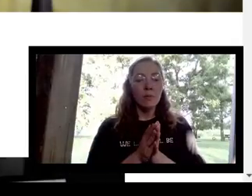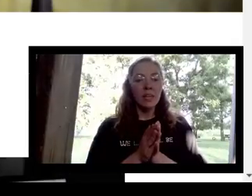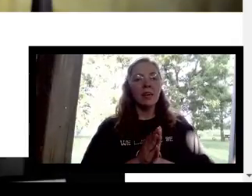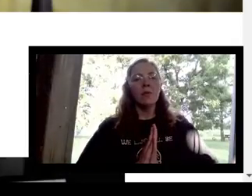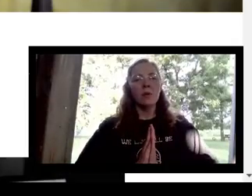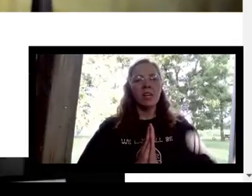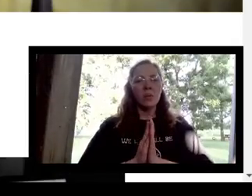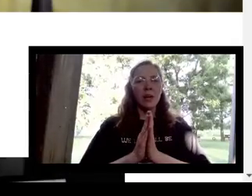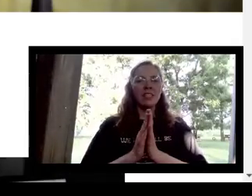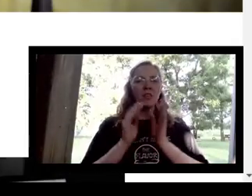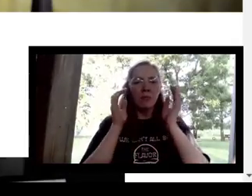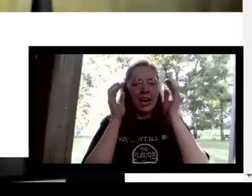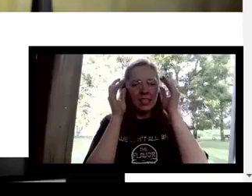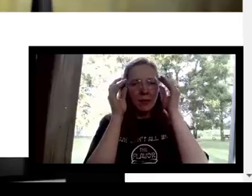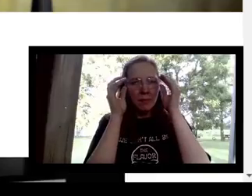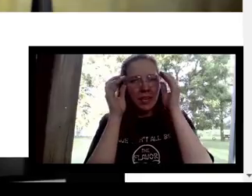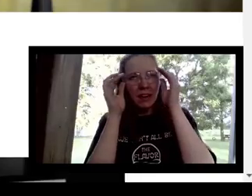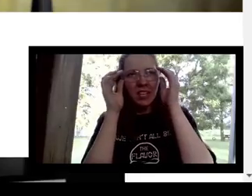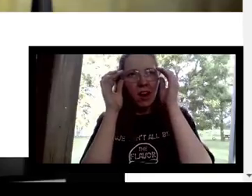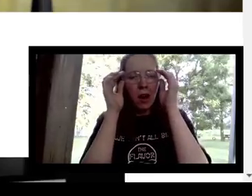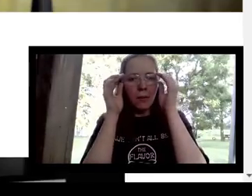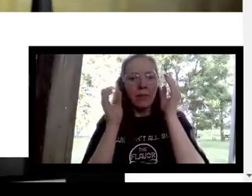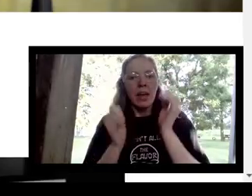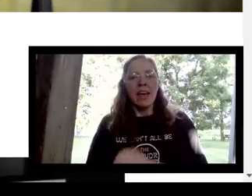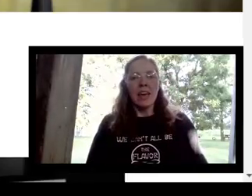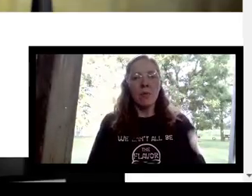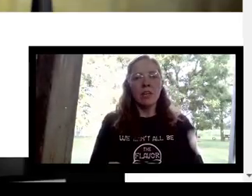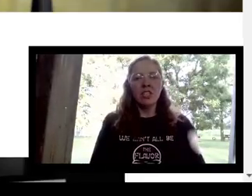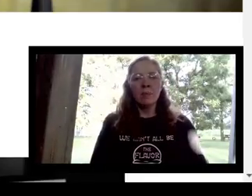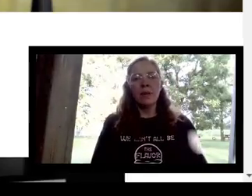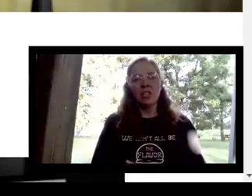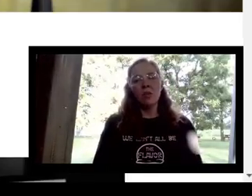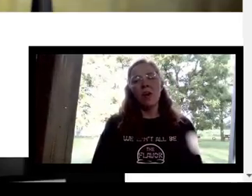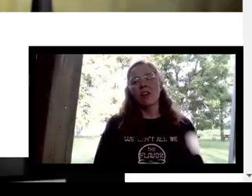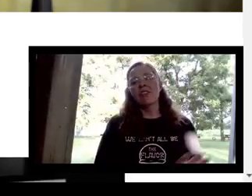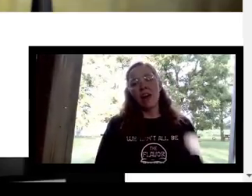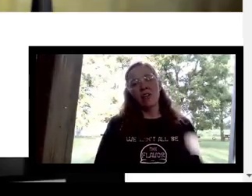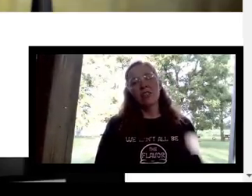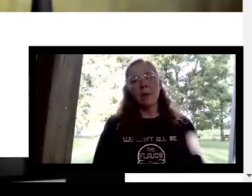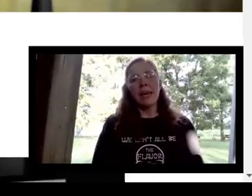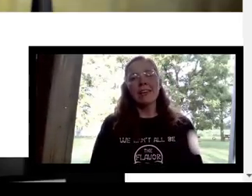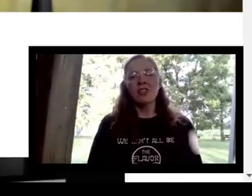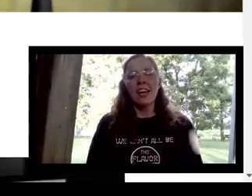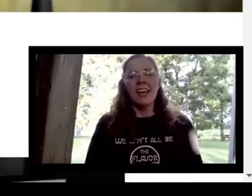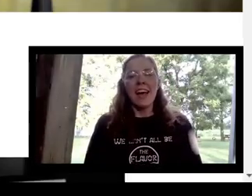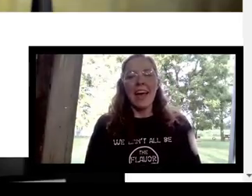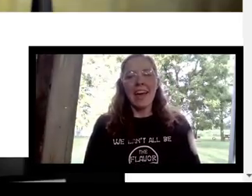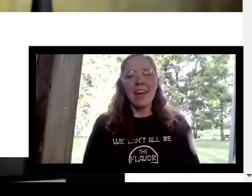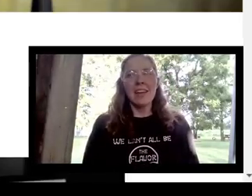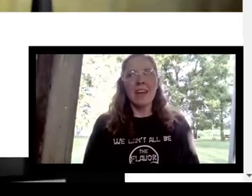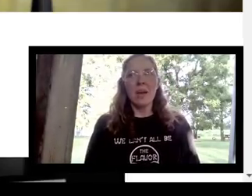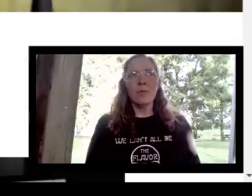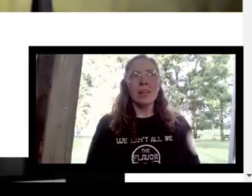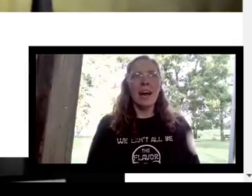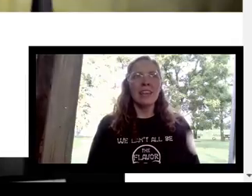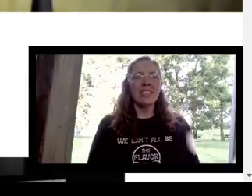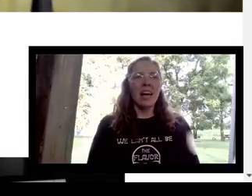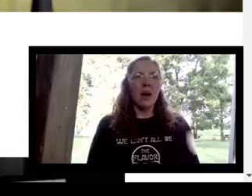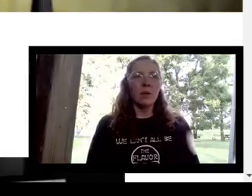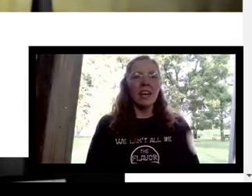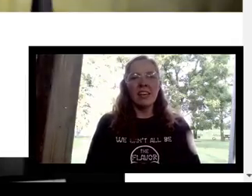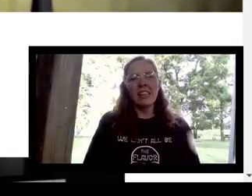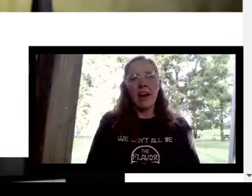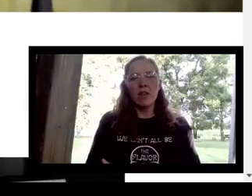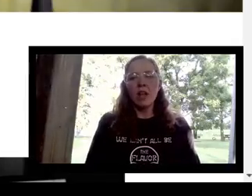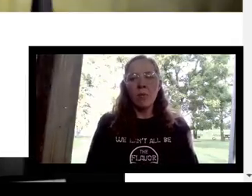So normally, when you went to blacksmithpdfs.com, it would just put you on our downloads page. And I realized